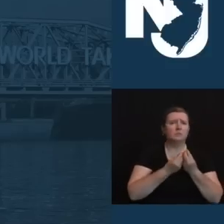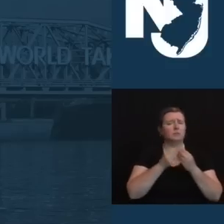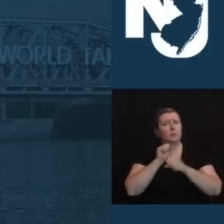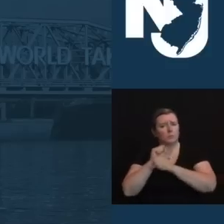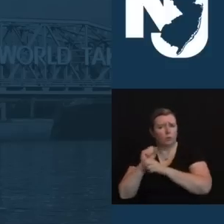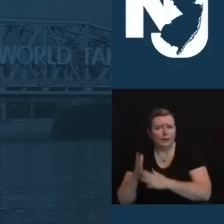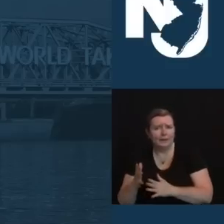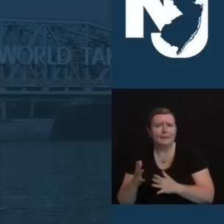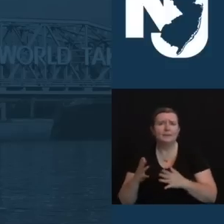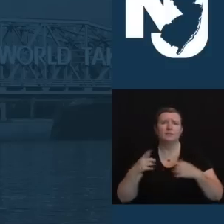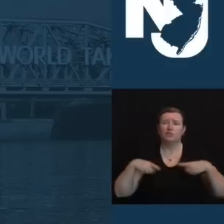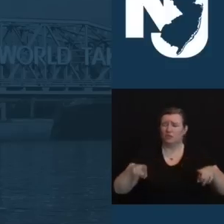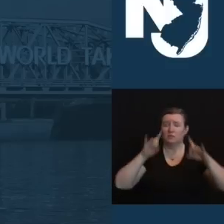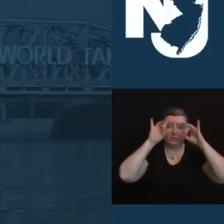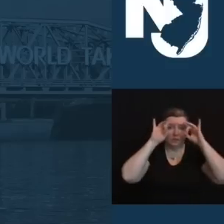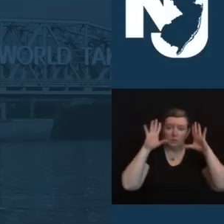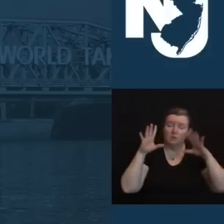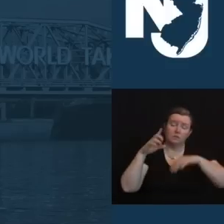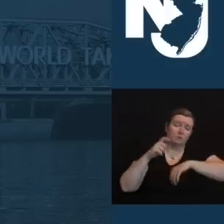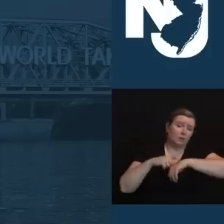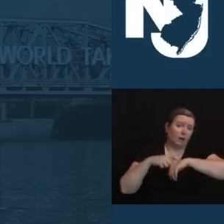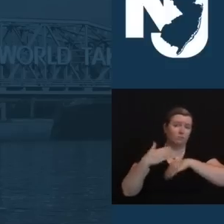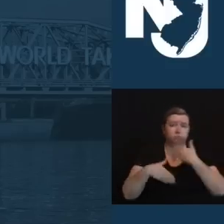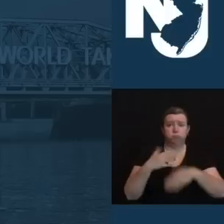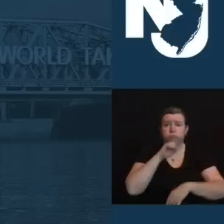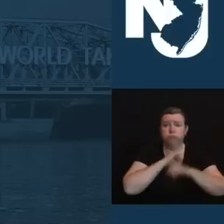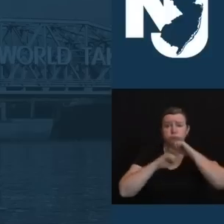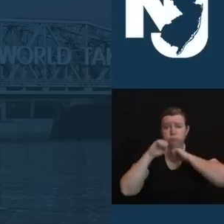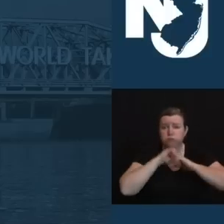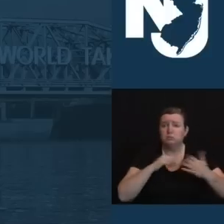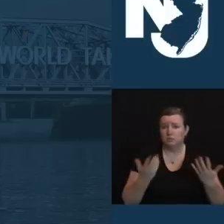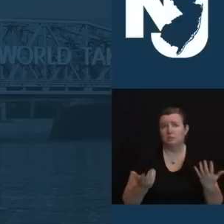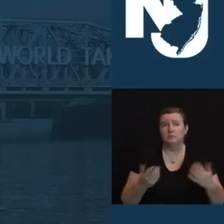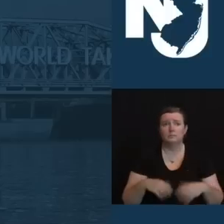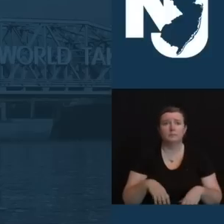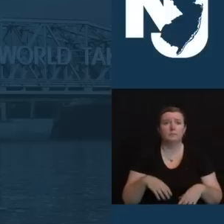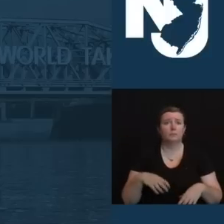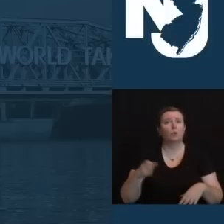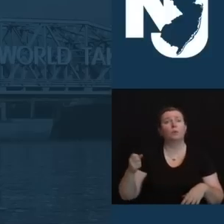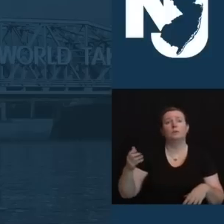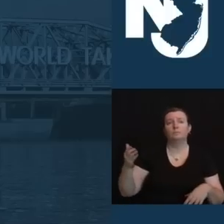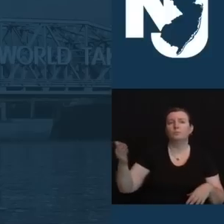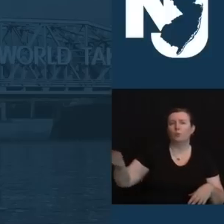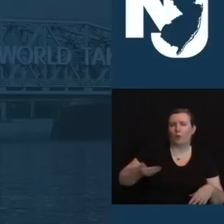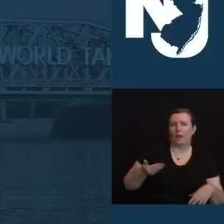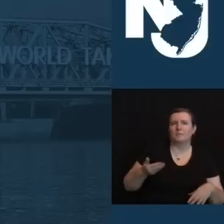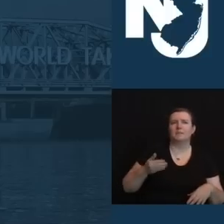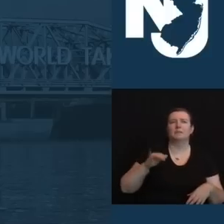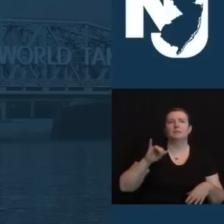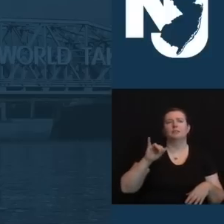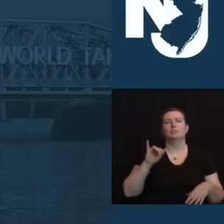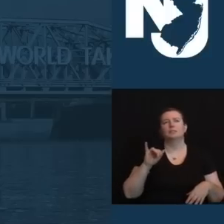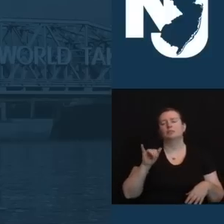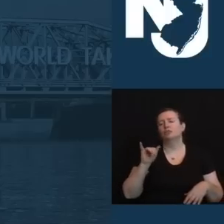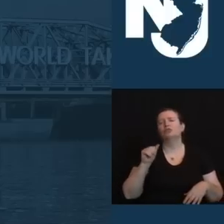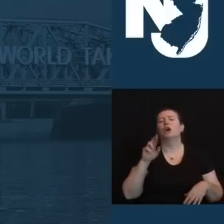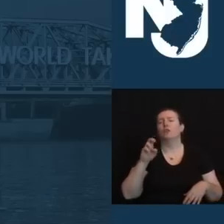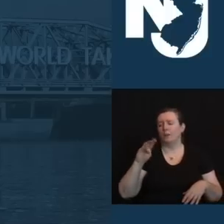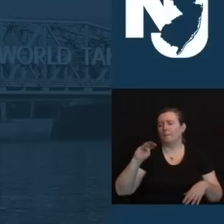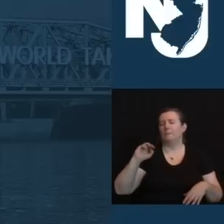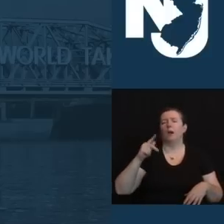of extraordinary need. I did not welcome, but should welcome, Jared Maples, the Director of the Office of Homeland Security